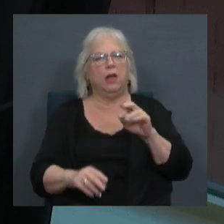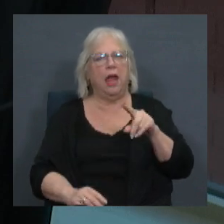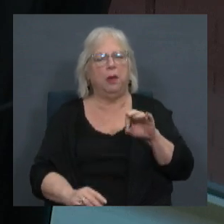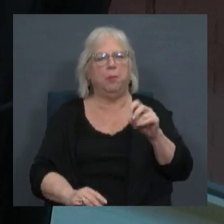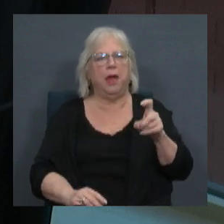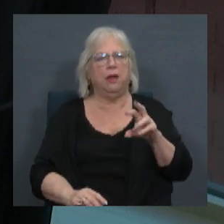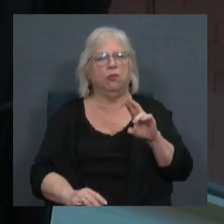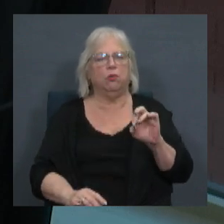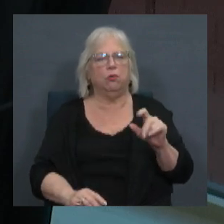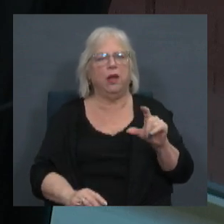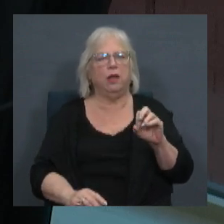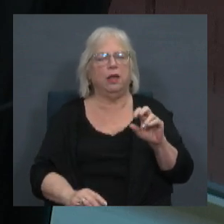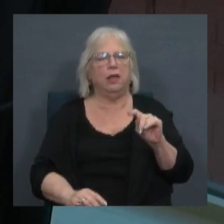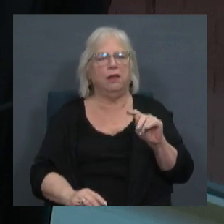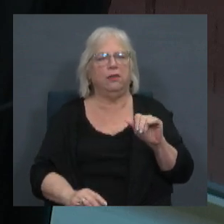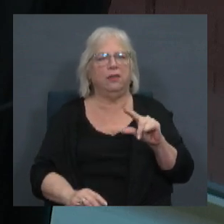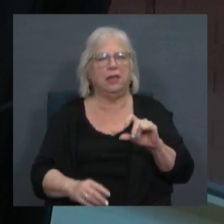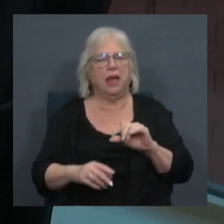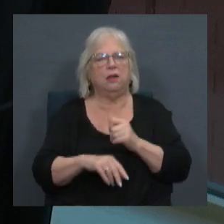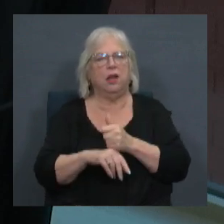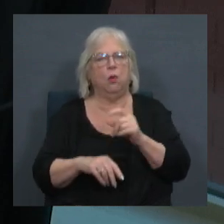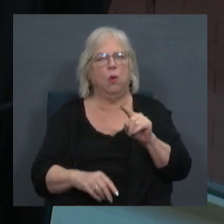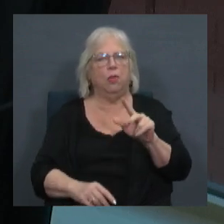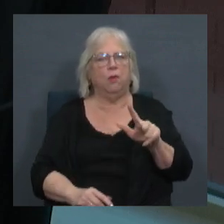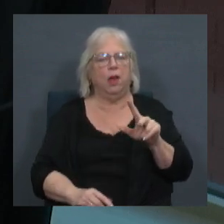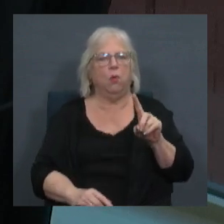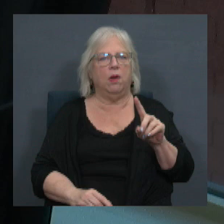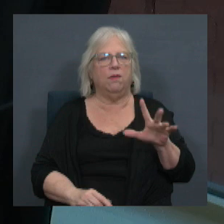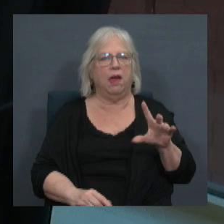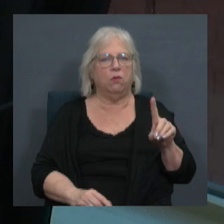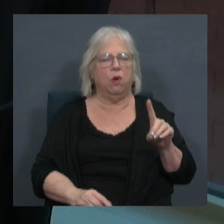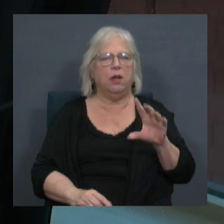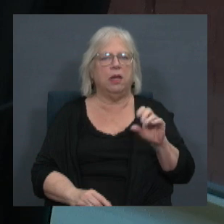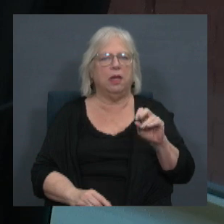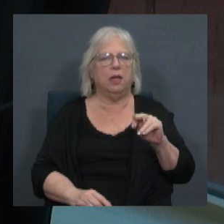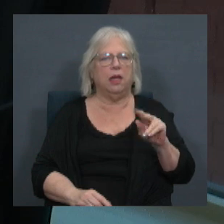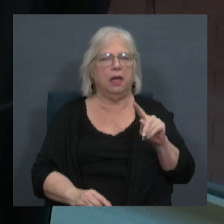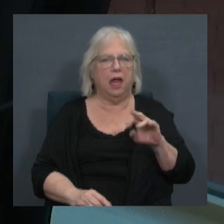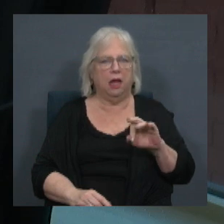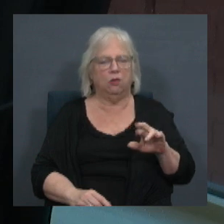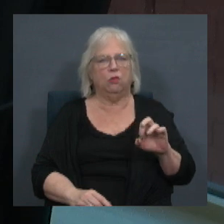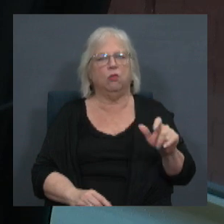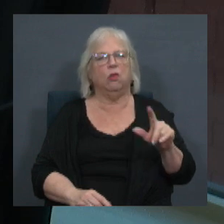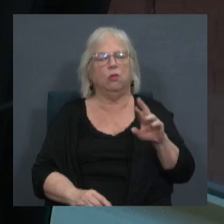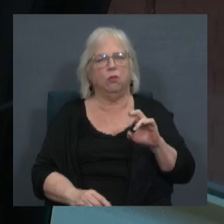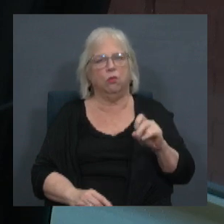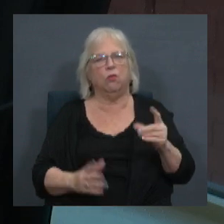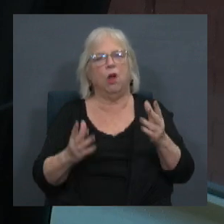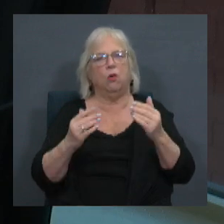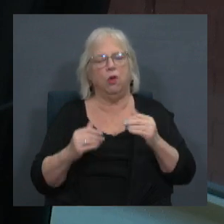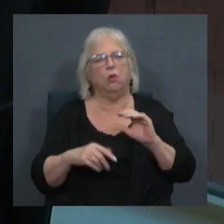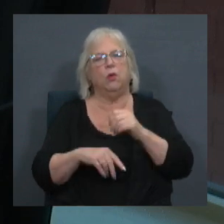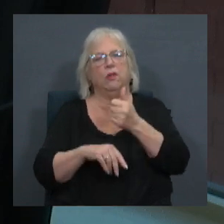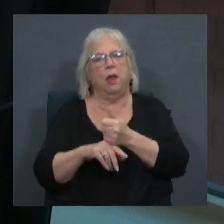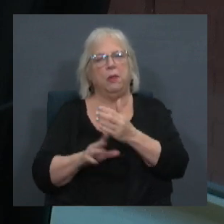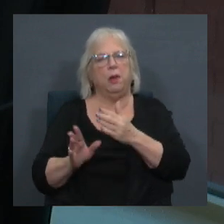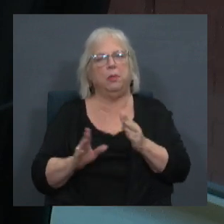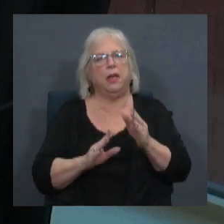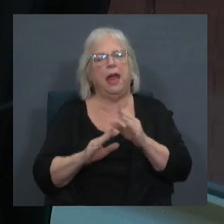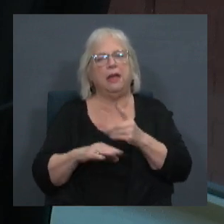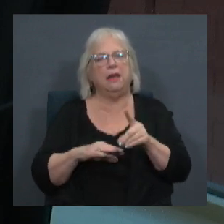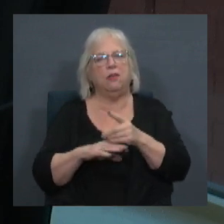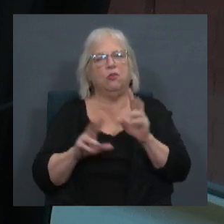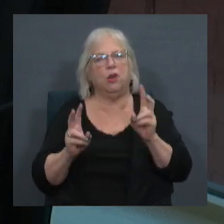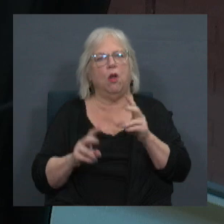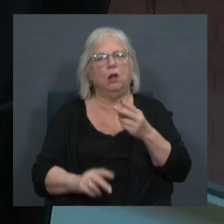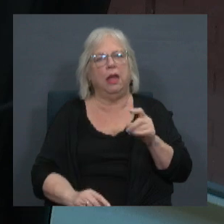Estate, POD, located at 13151 Cantrell Road. An ordinance to approve a planned zoning development and to establish a planned district commercial